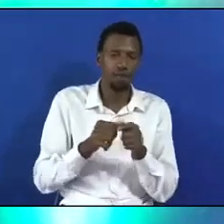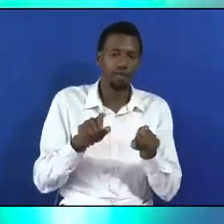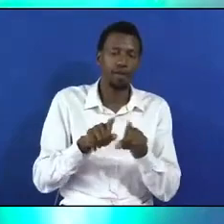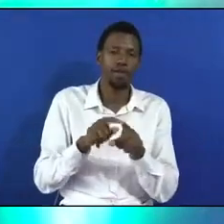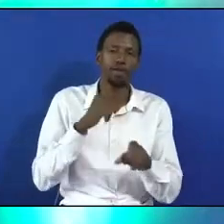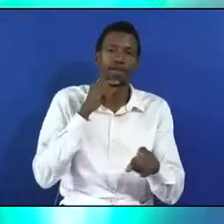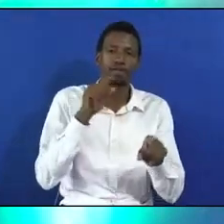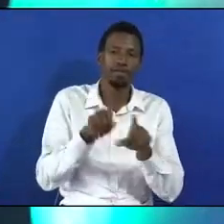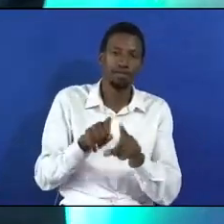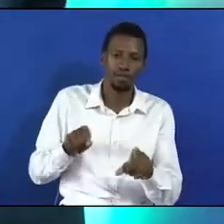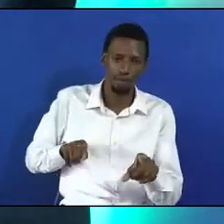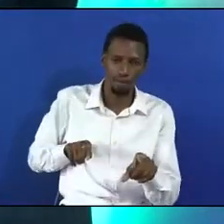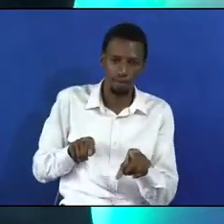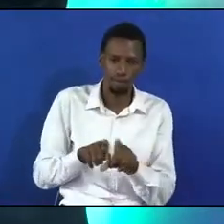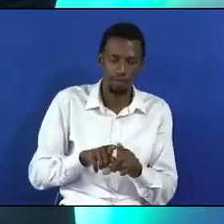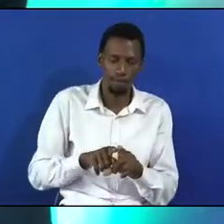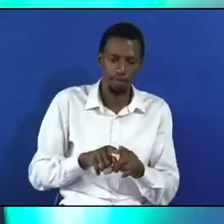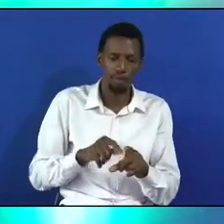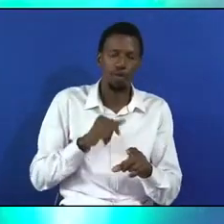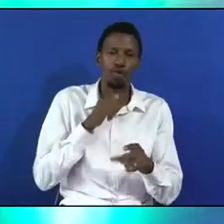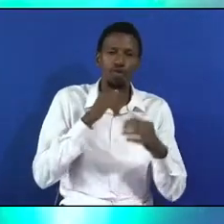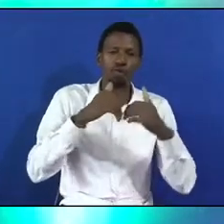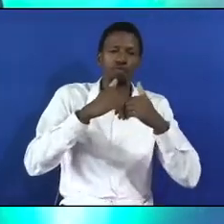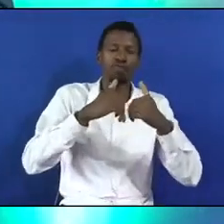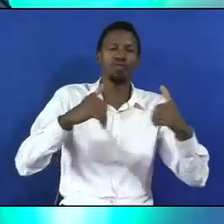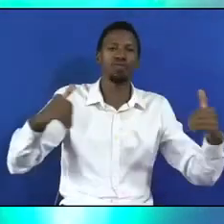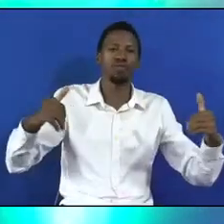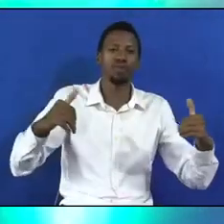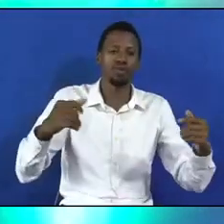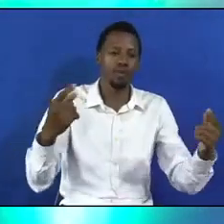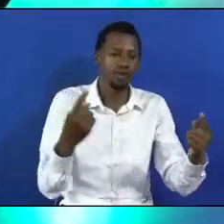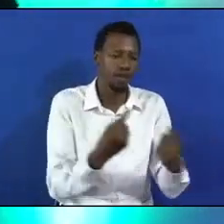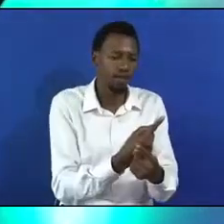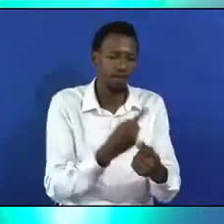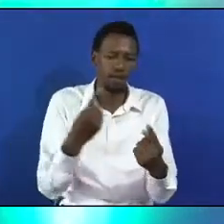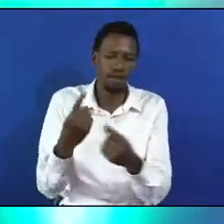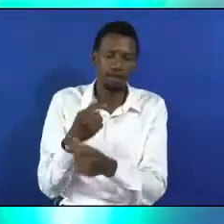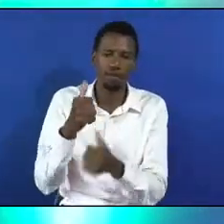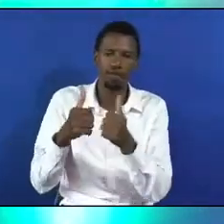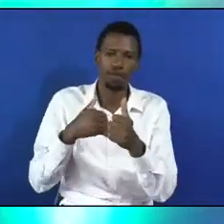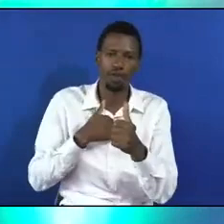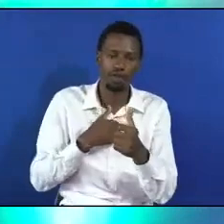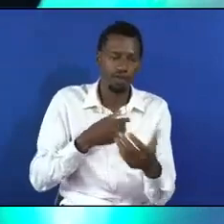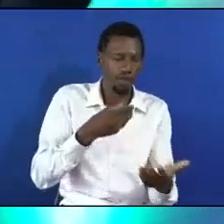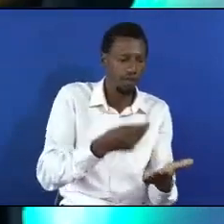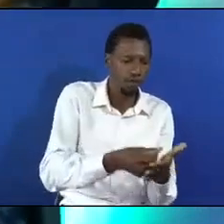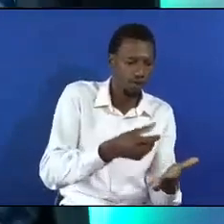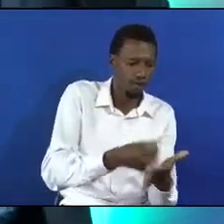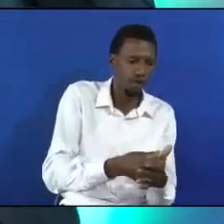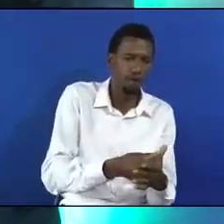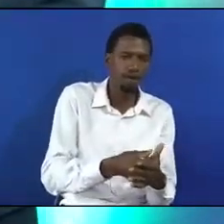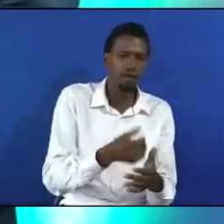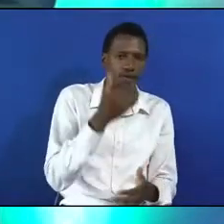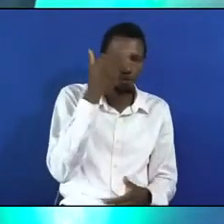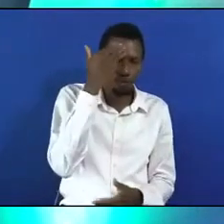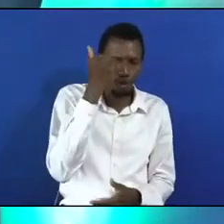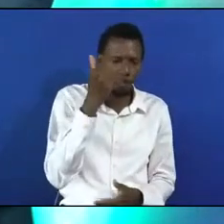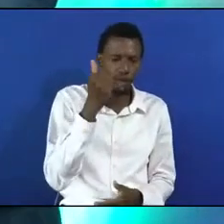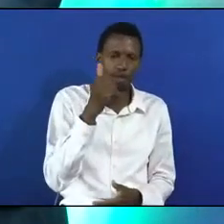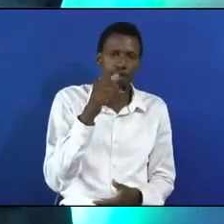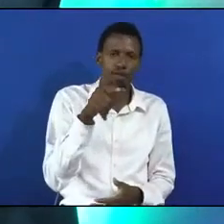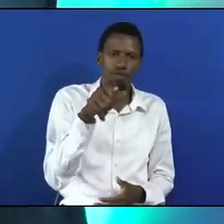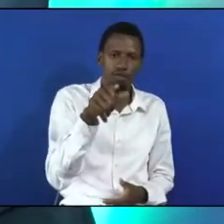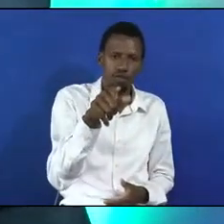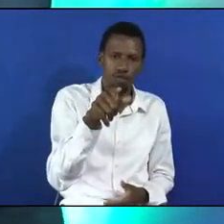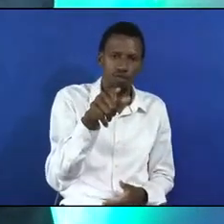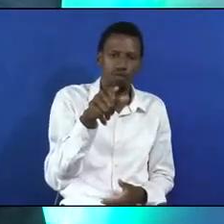us not be separated by the differences that we have. The financial differences, because you are a little bit better, you